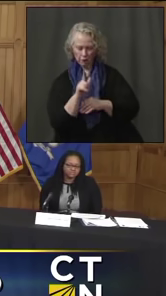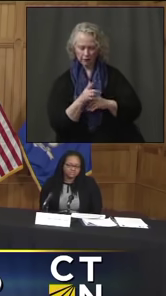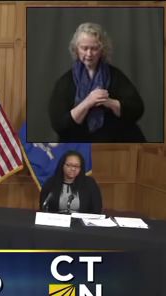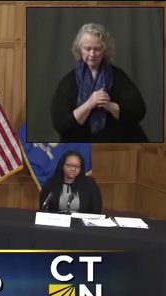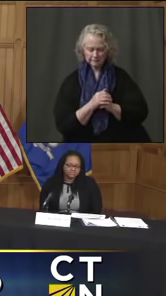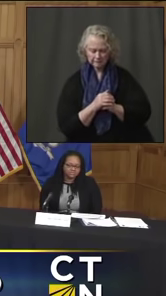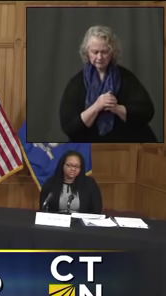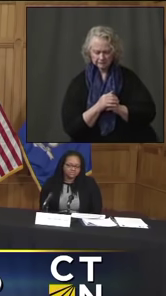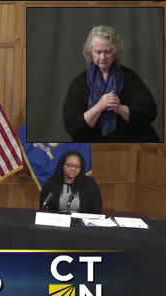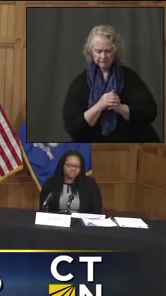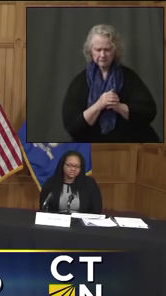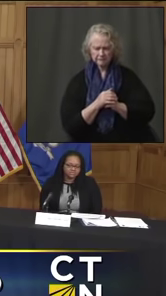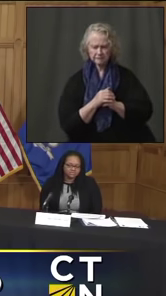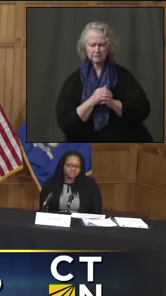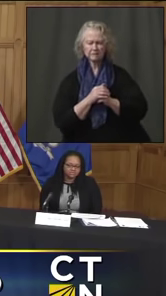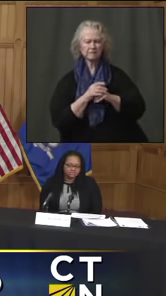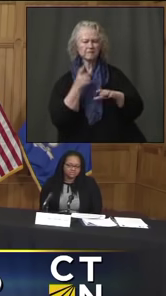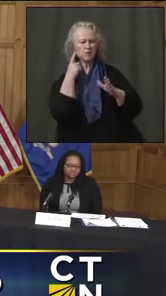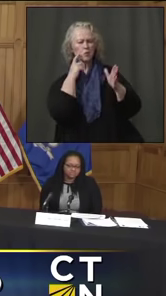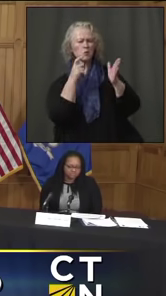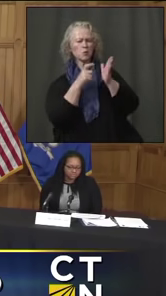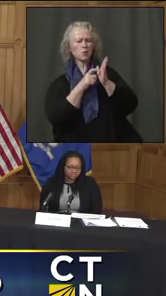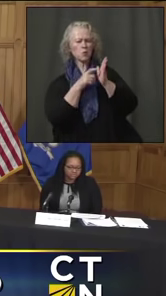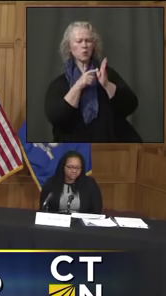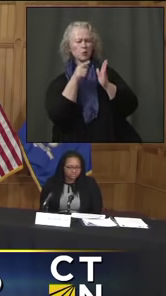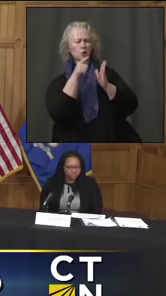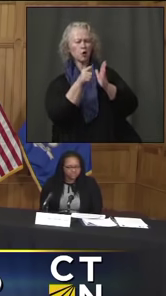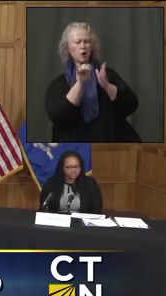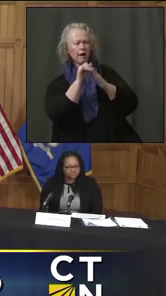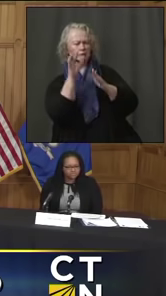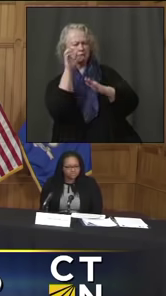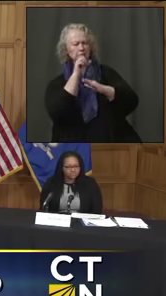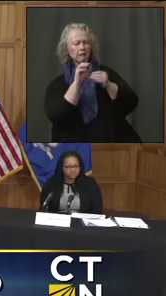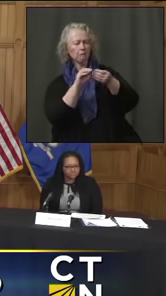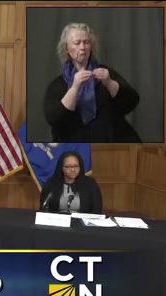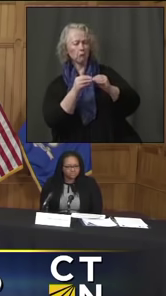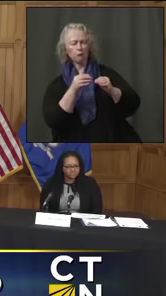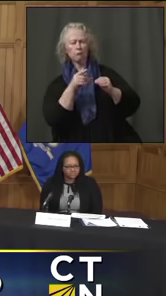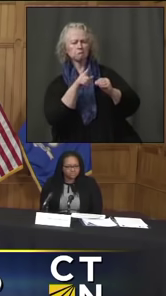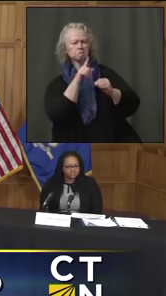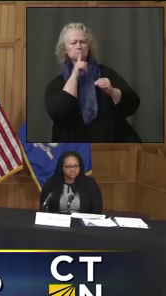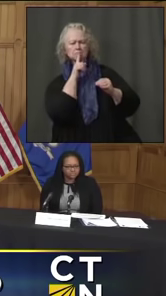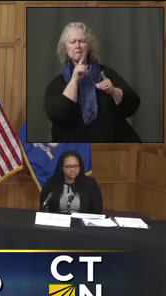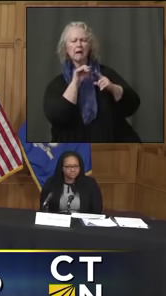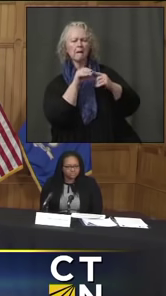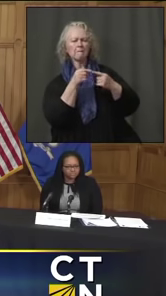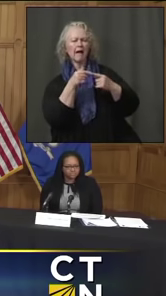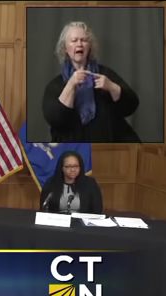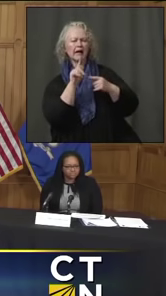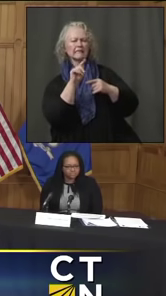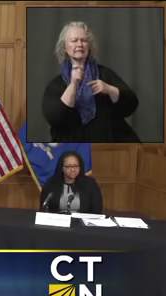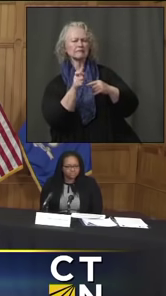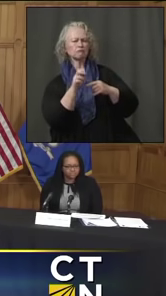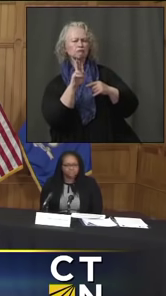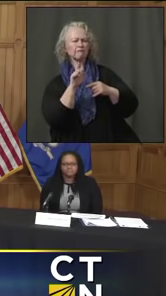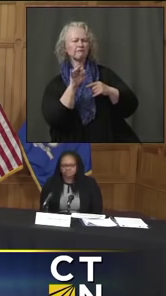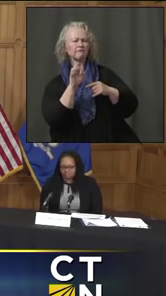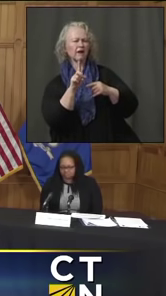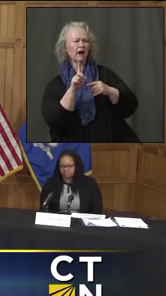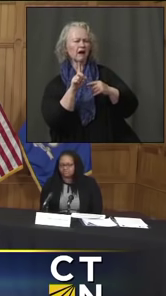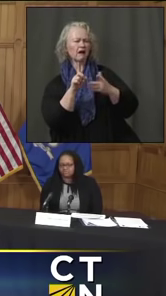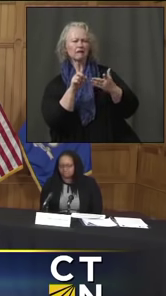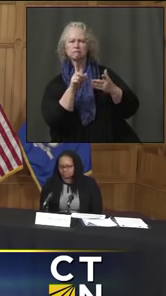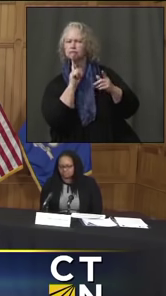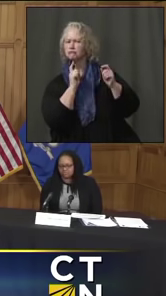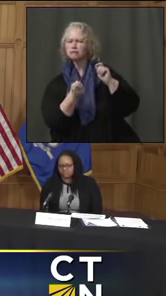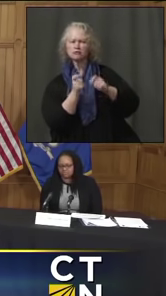in the estimates that you have not changed the amount of tax refunds for the next 2 fiscal years, I think